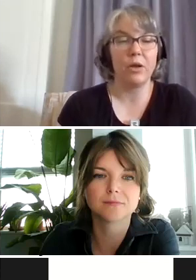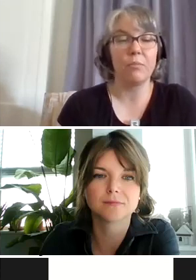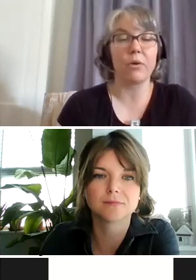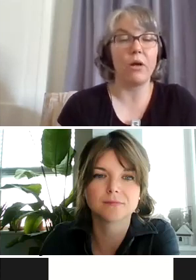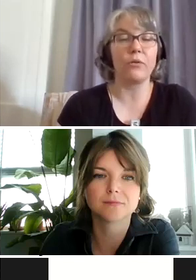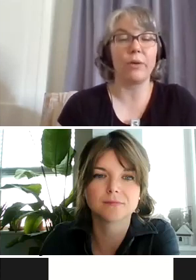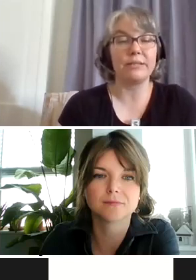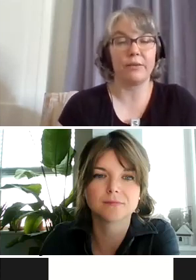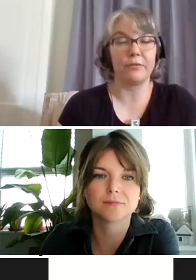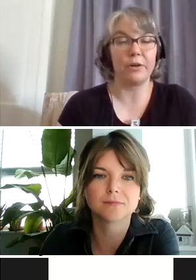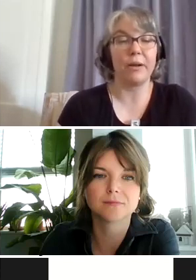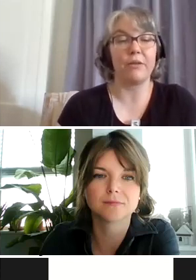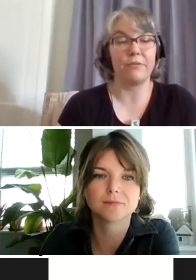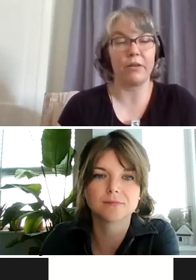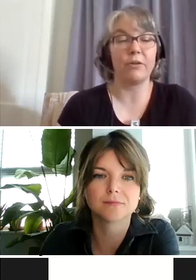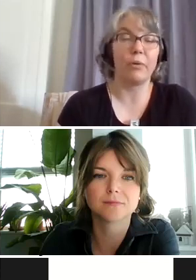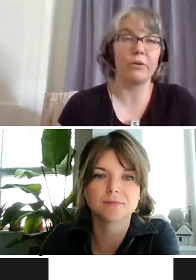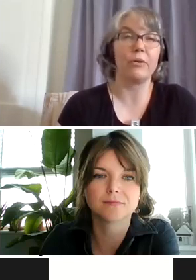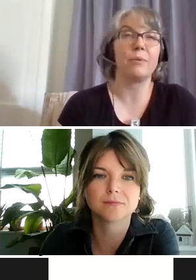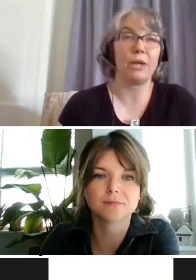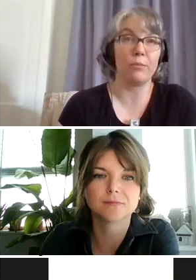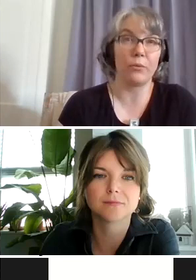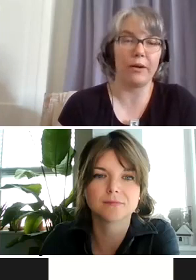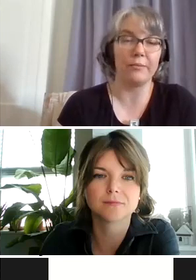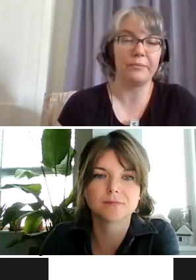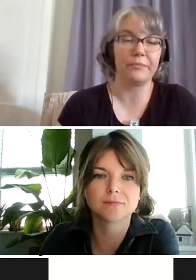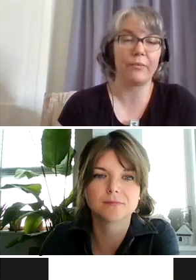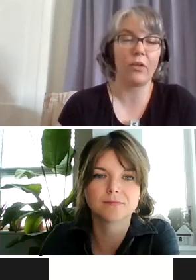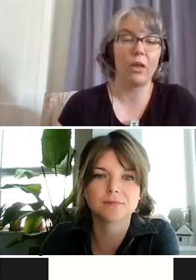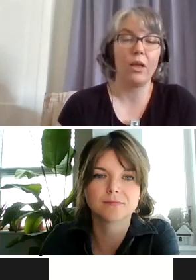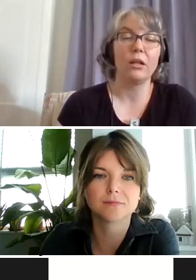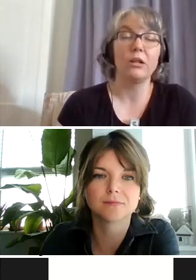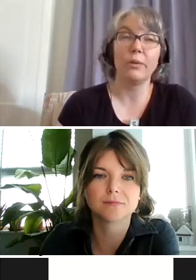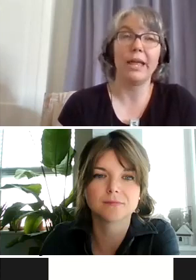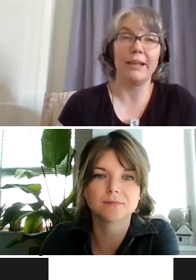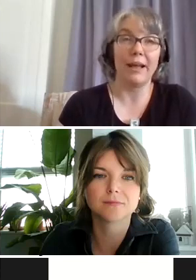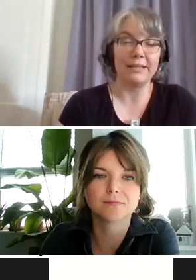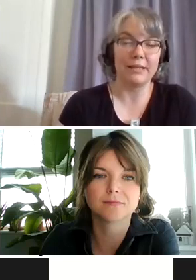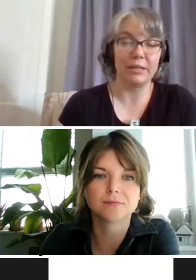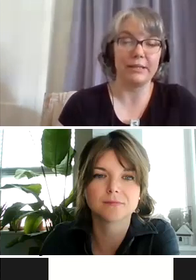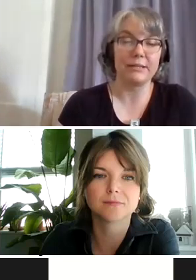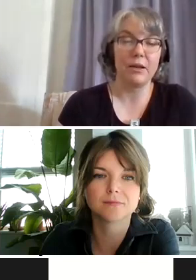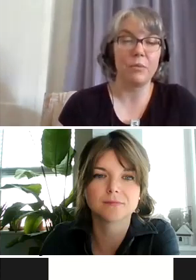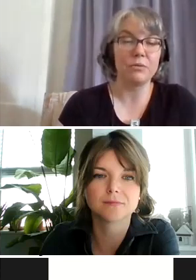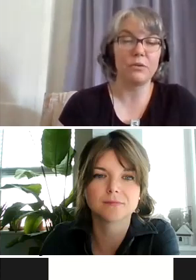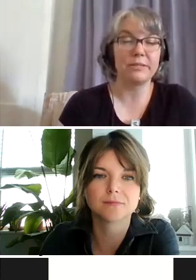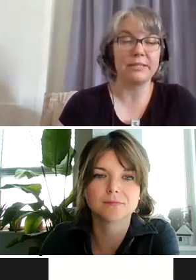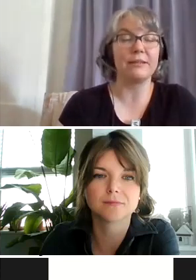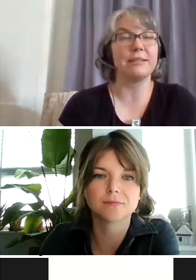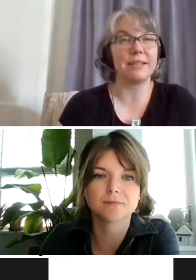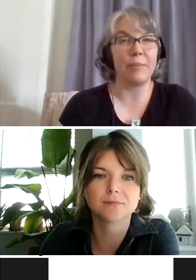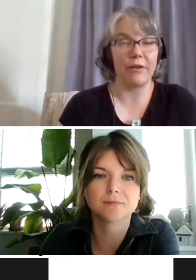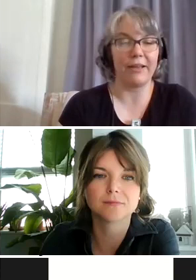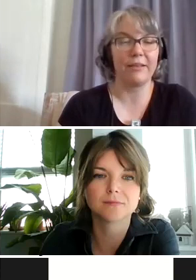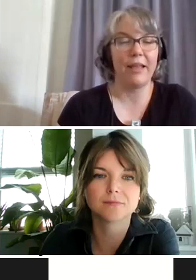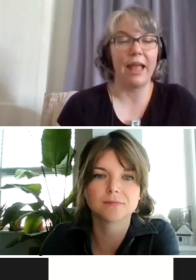people, but were all granted their freedom by their father and partner, Pierre Matoire. Louis had 9 siblings, most of whom settled